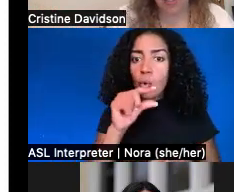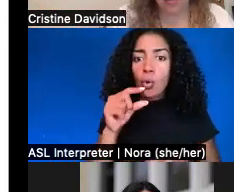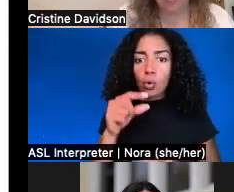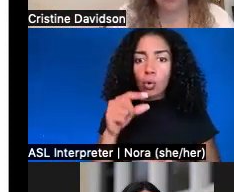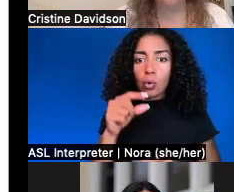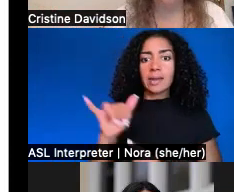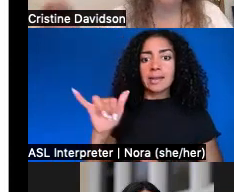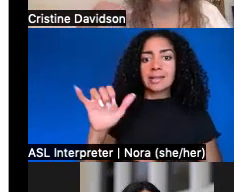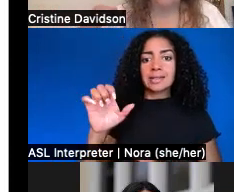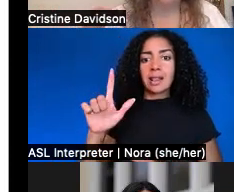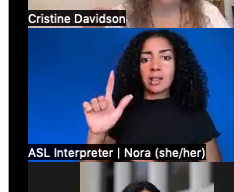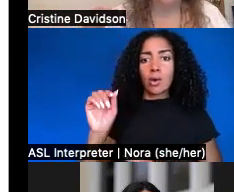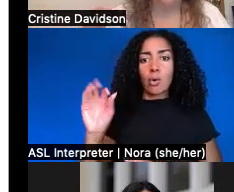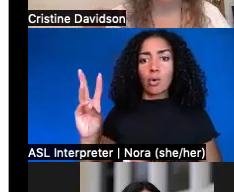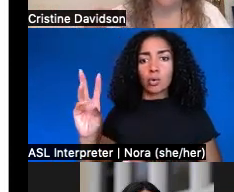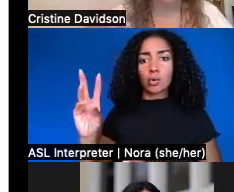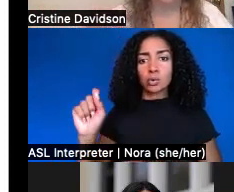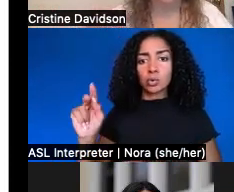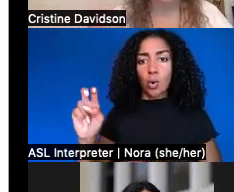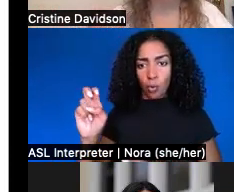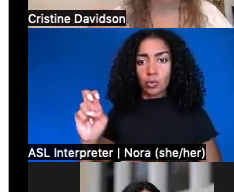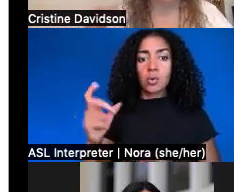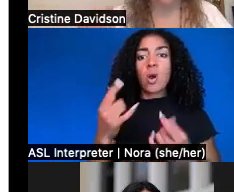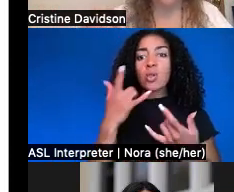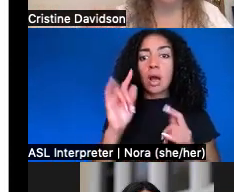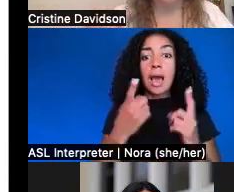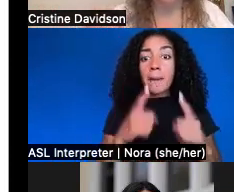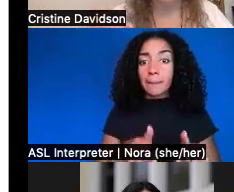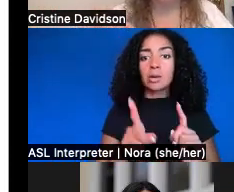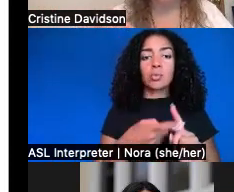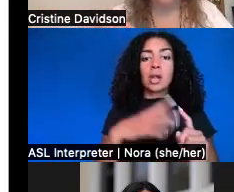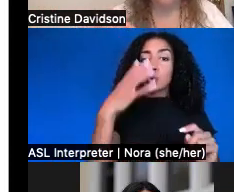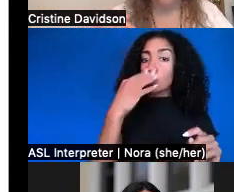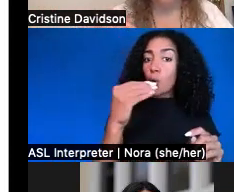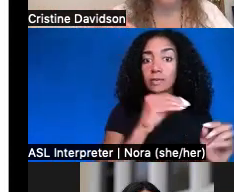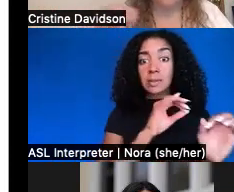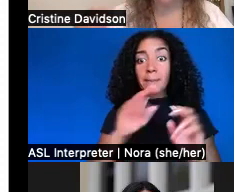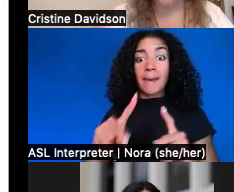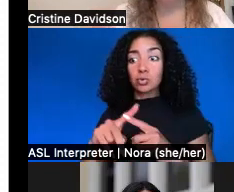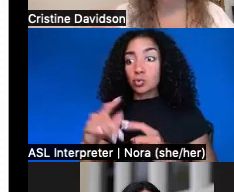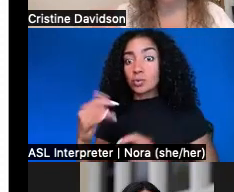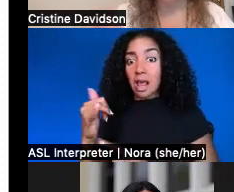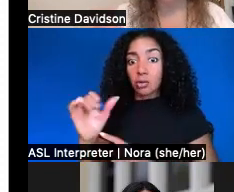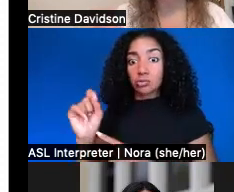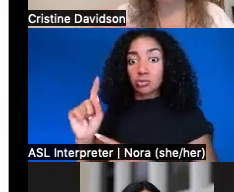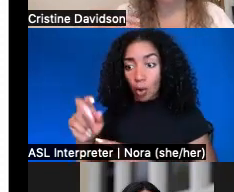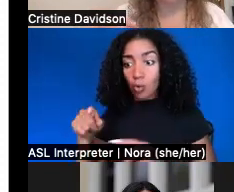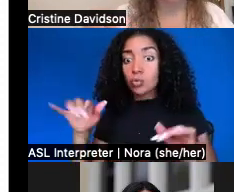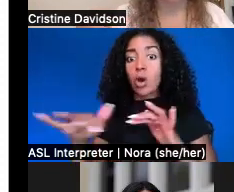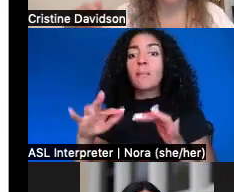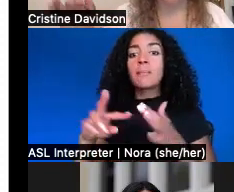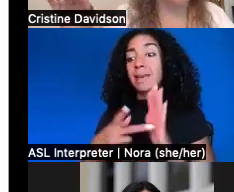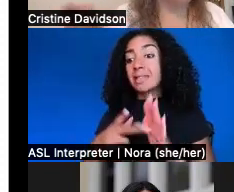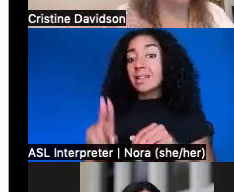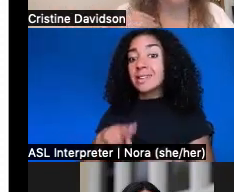how bringing the wolves back to Yellowstone actually started restoring some of the natural habitat there.